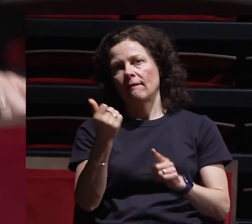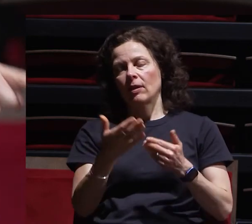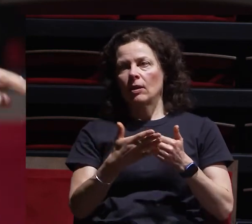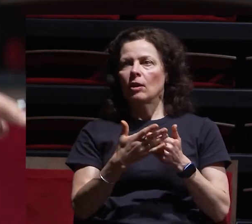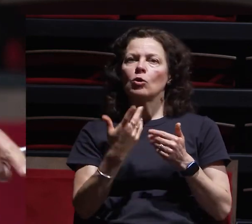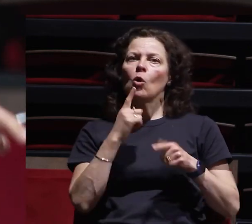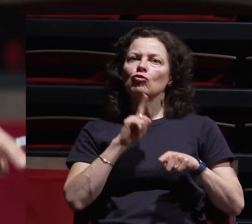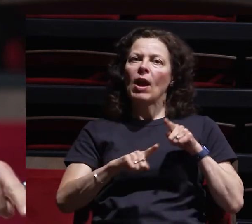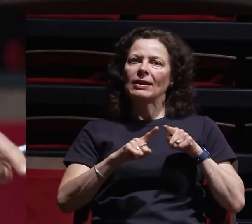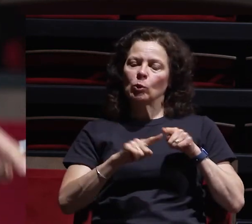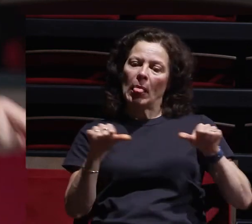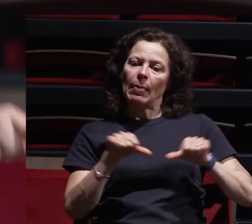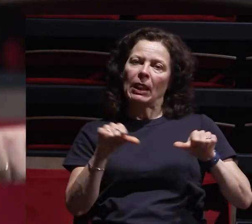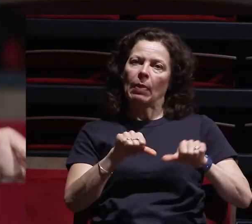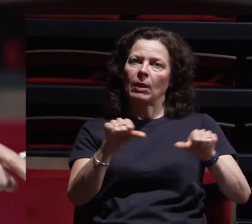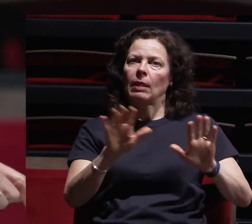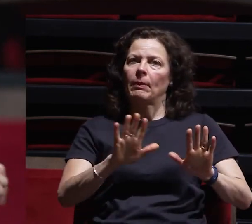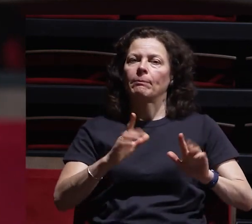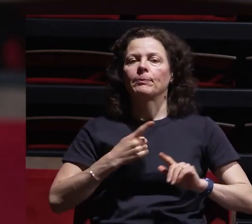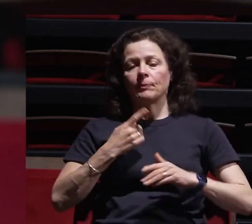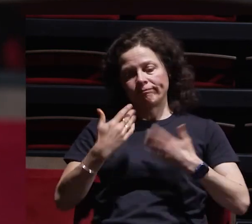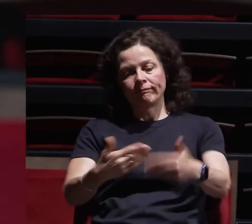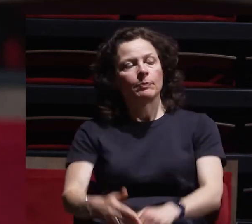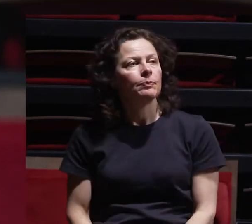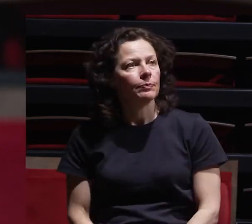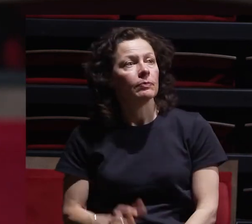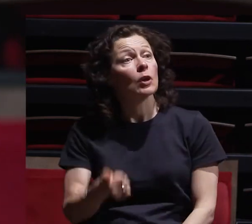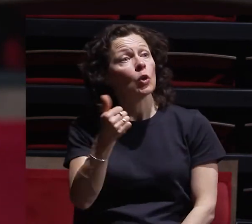DNA what it is you're trying to do. Yeah.